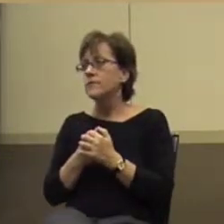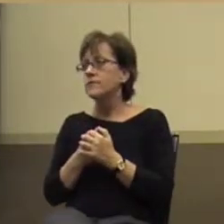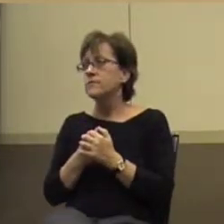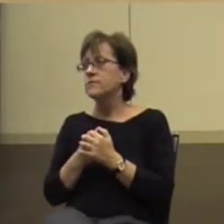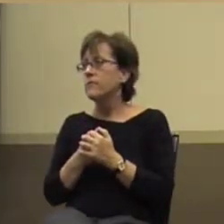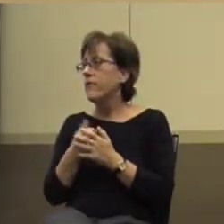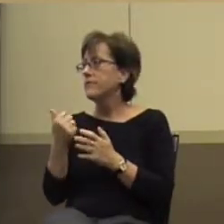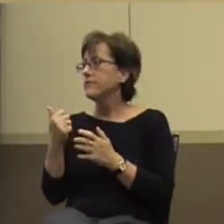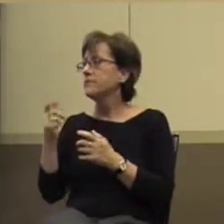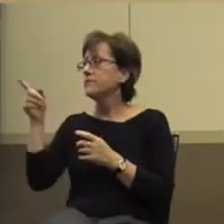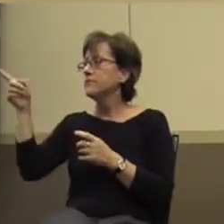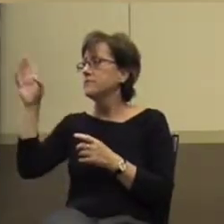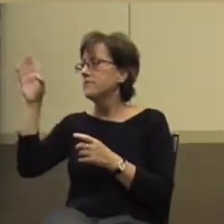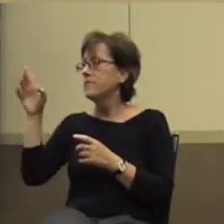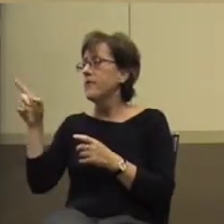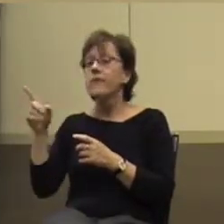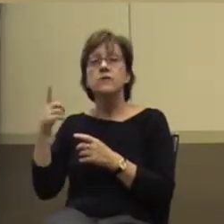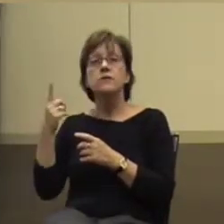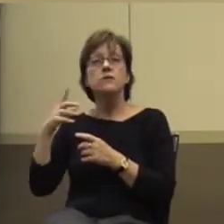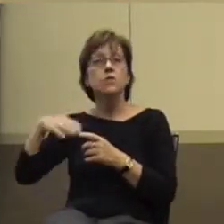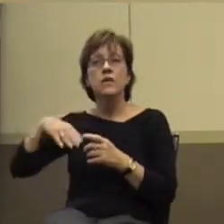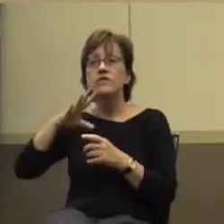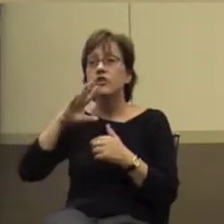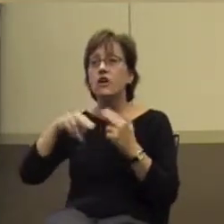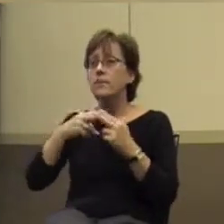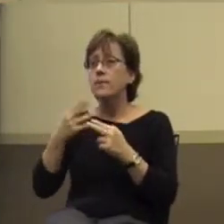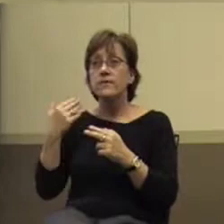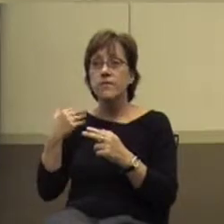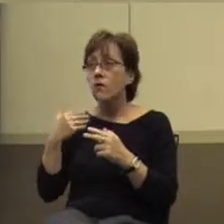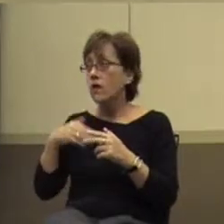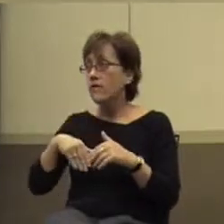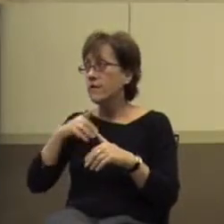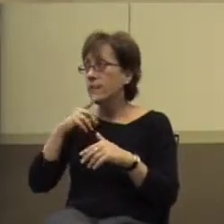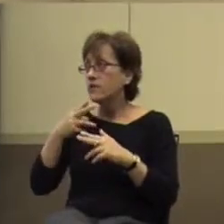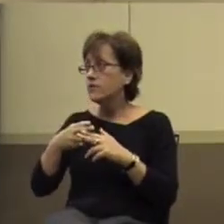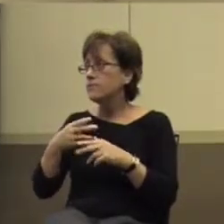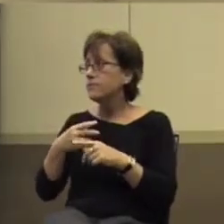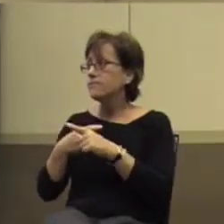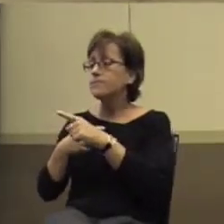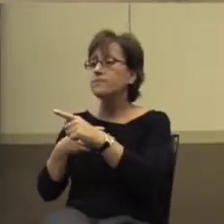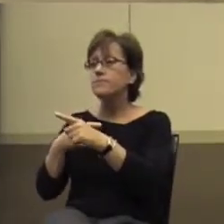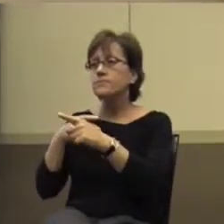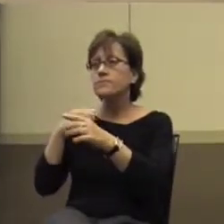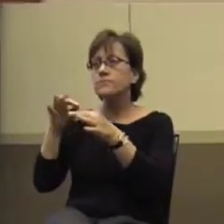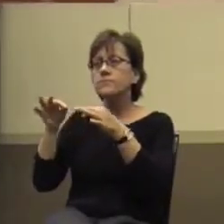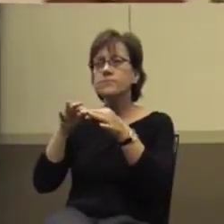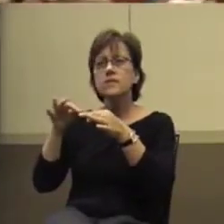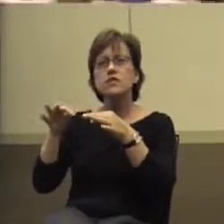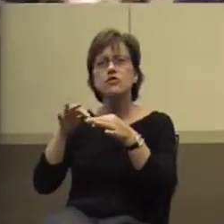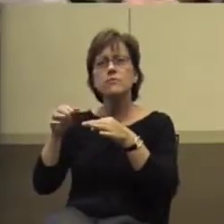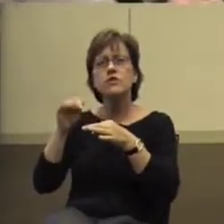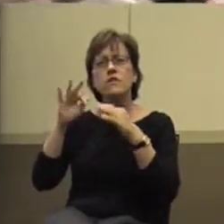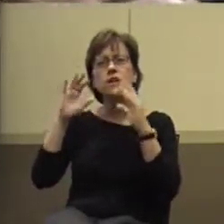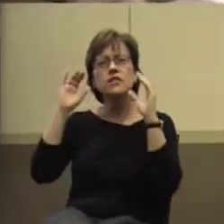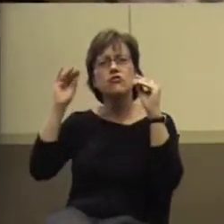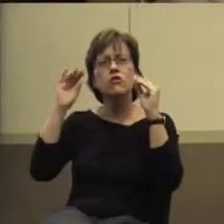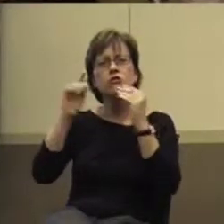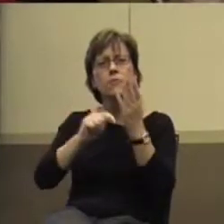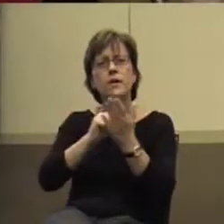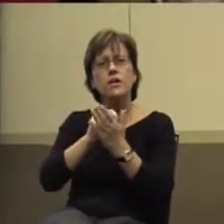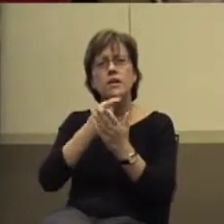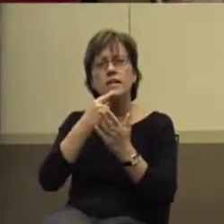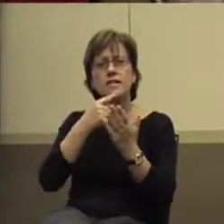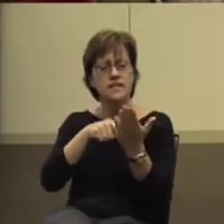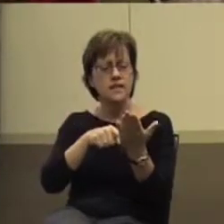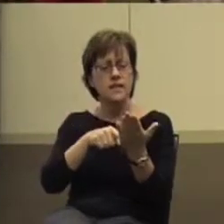Okay. Anything else? Anything that we haven't talked about before with that? What does she? The description of the instructional period reads as if